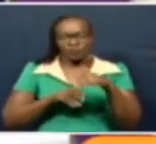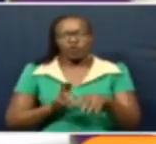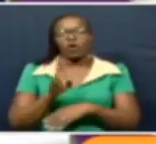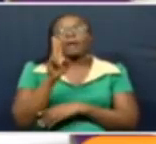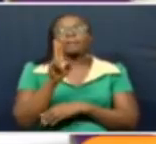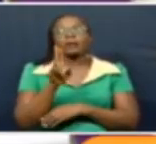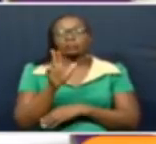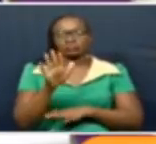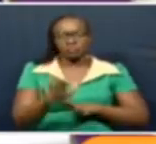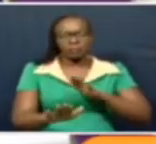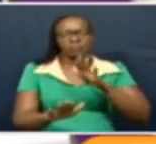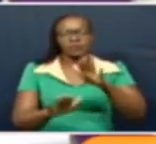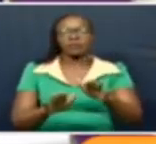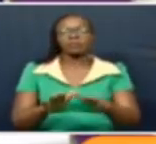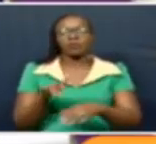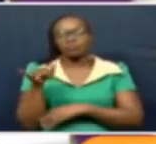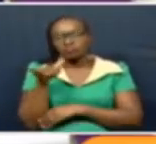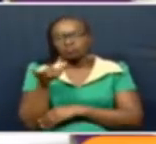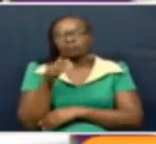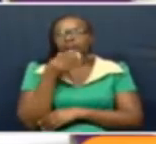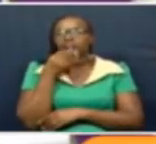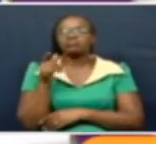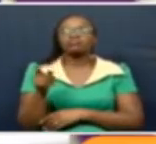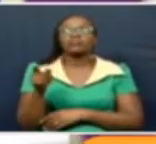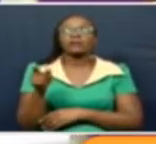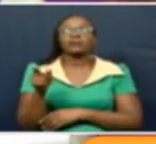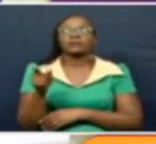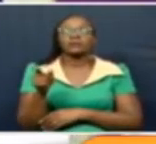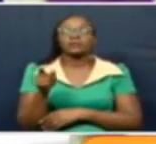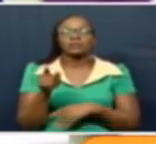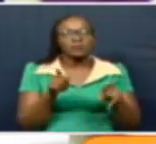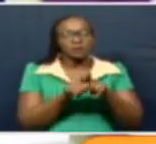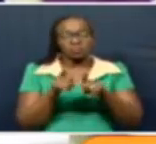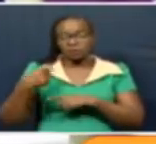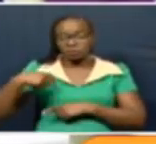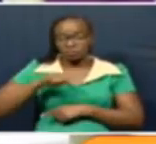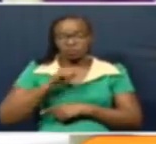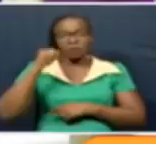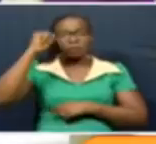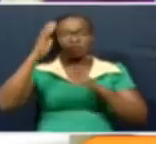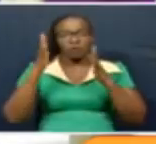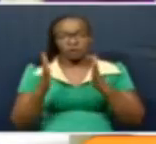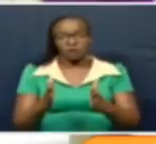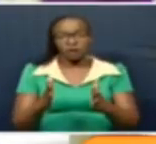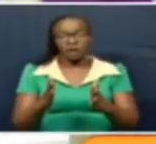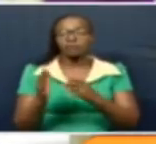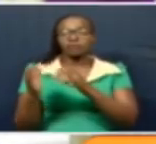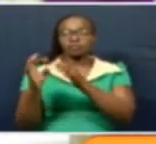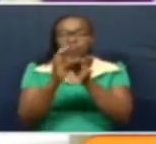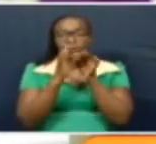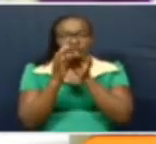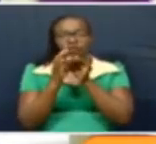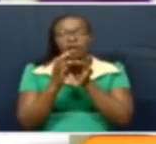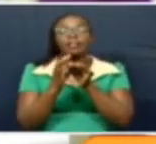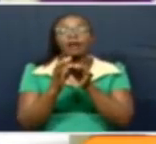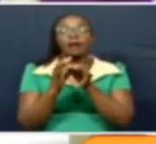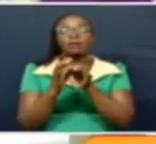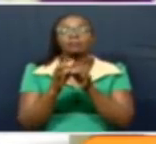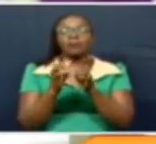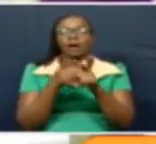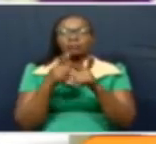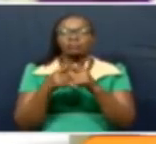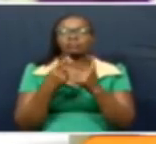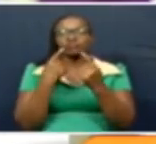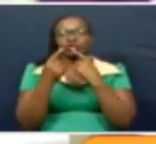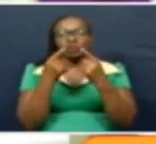of Kenneth Njindo Matiba, and we as politicians get together and talk